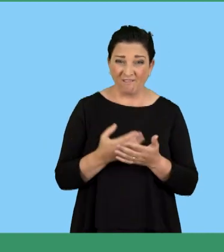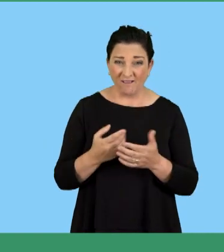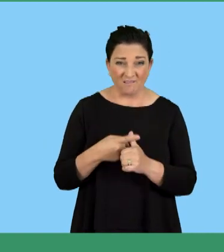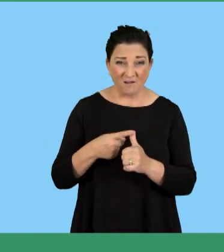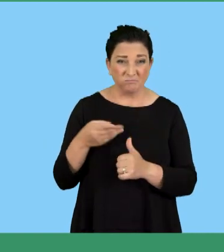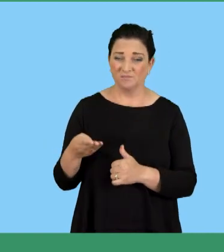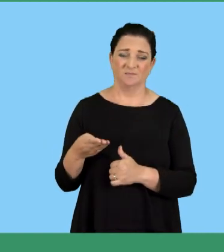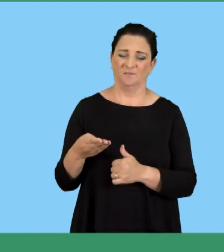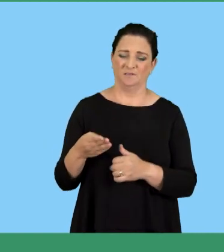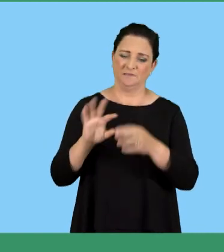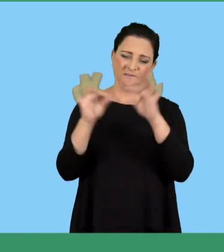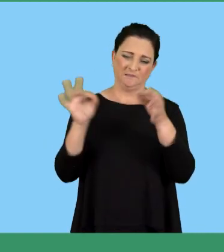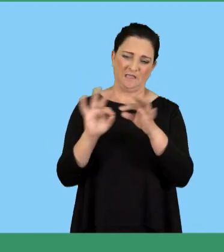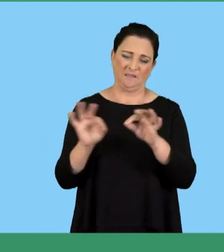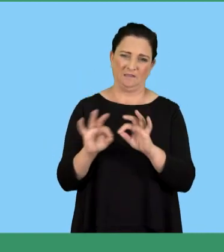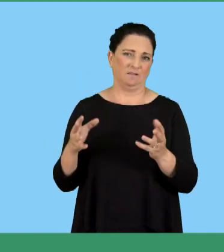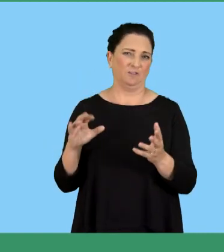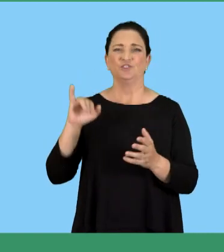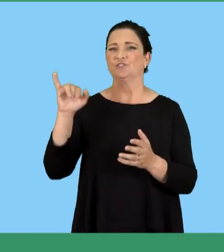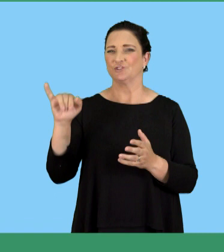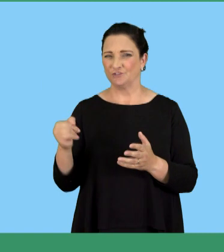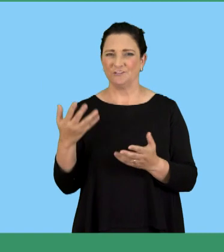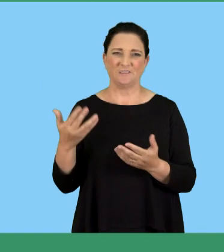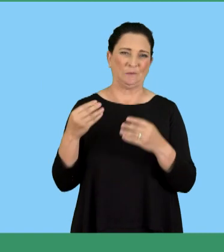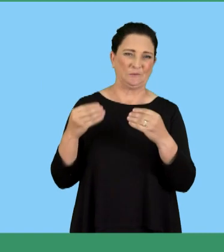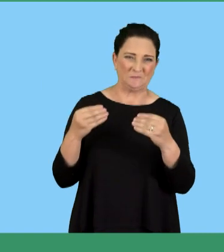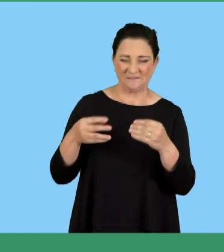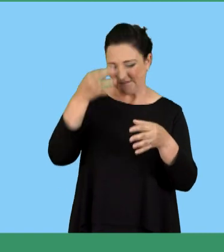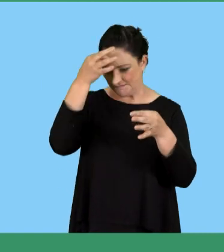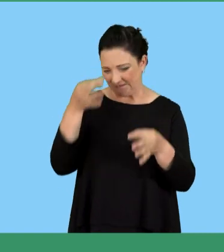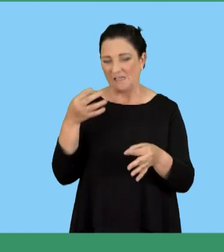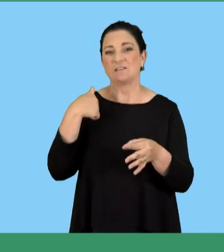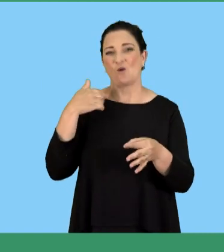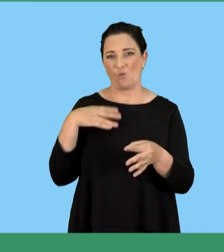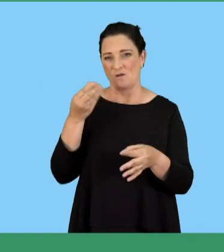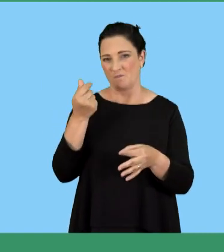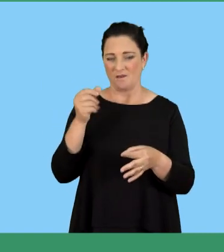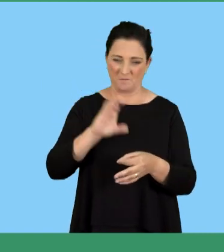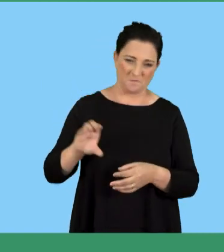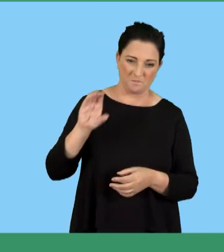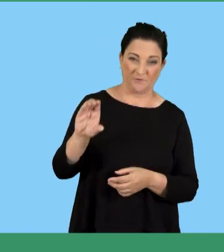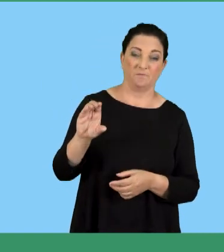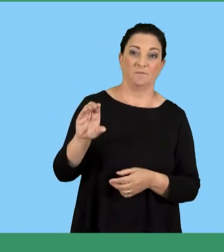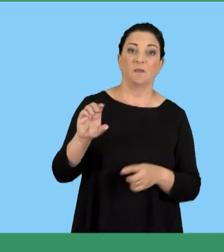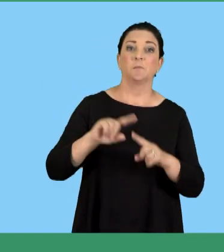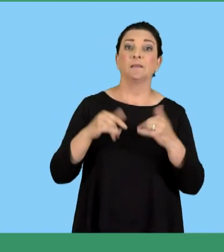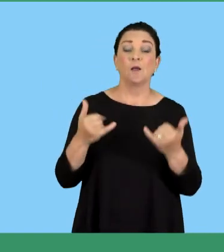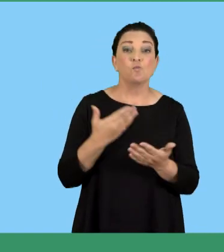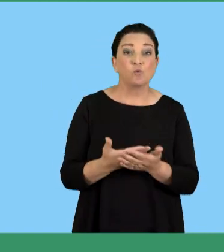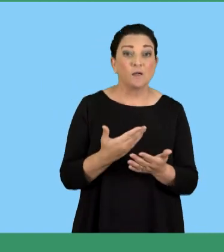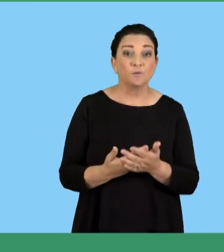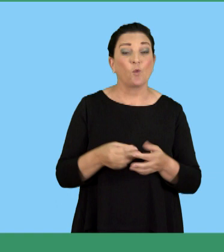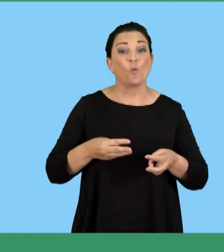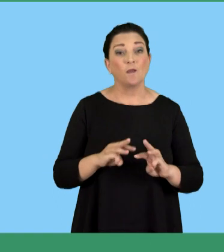No, there's no answer there. This is just telling you or informing you that the business decided to invest, but we need